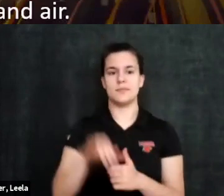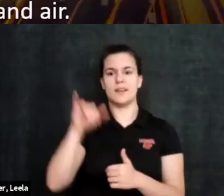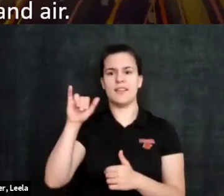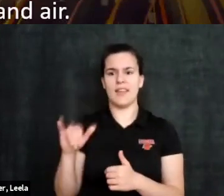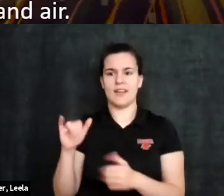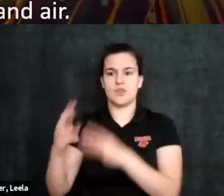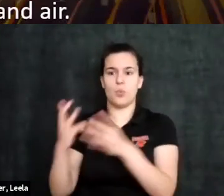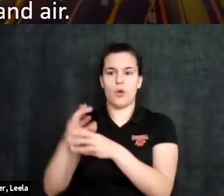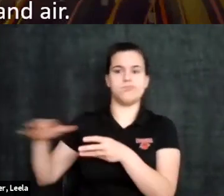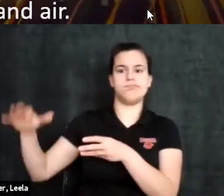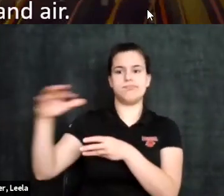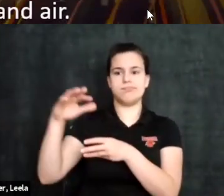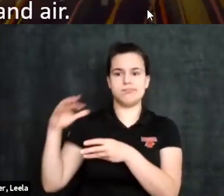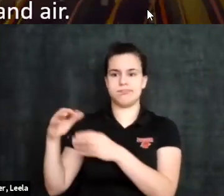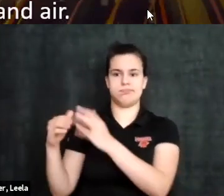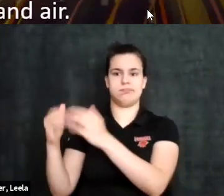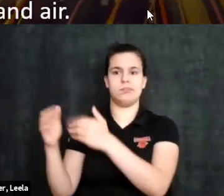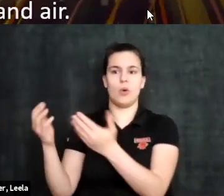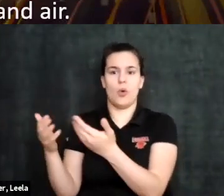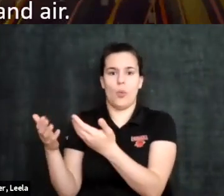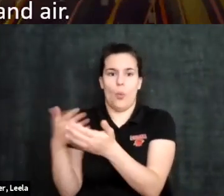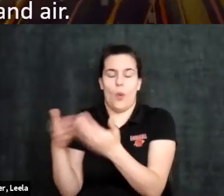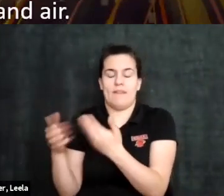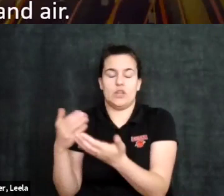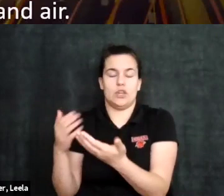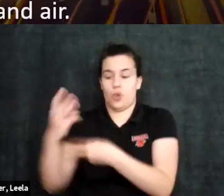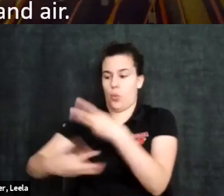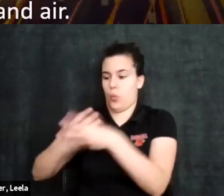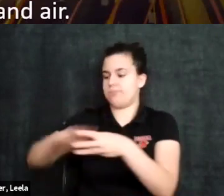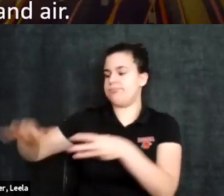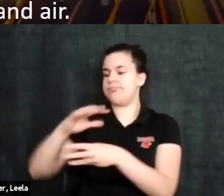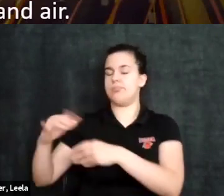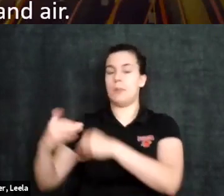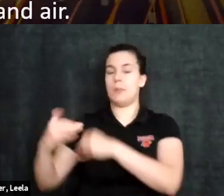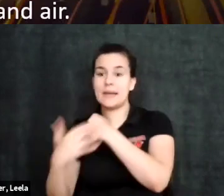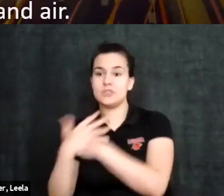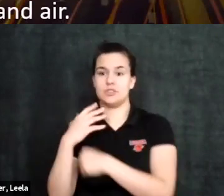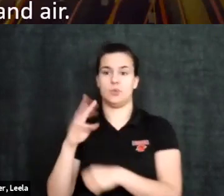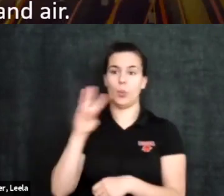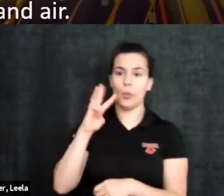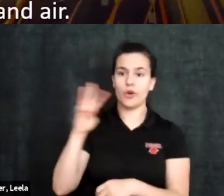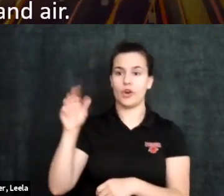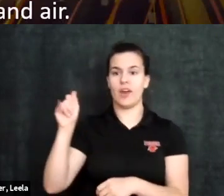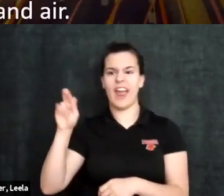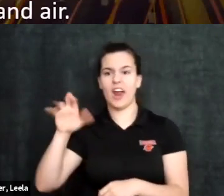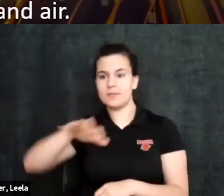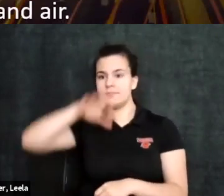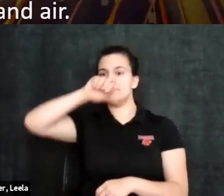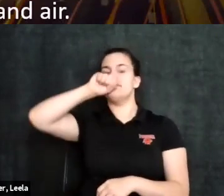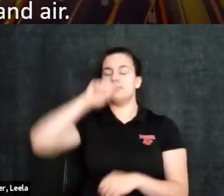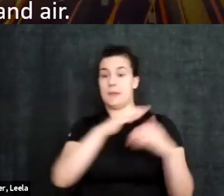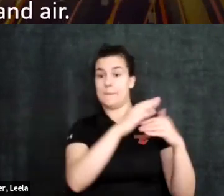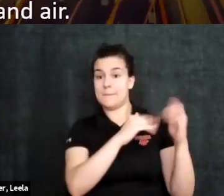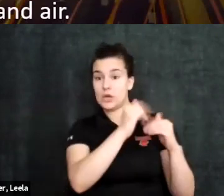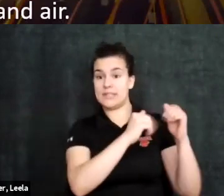clean waterways, your beaches and air, all your structures like for bridges, buildings, dams, and other parts of the built